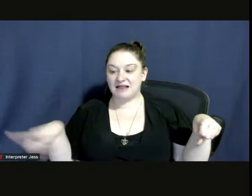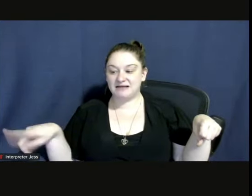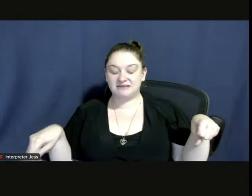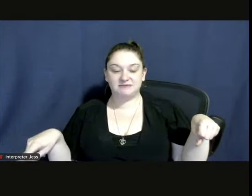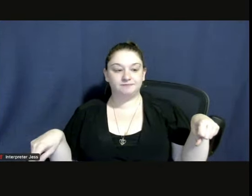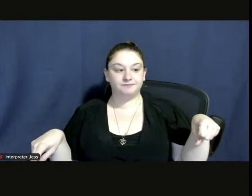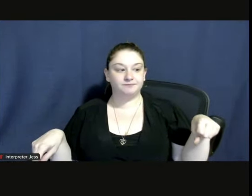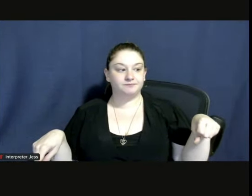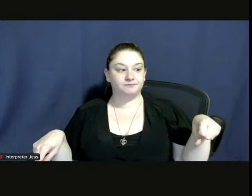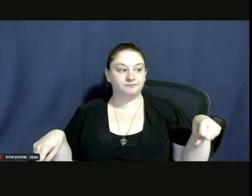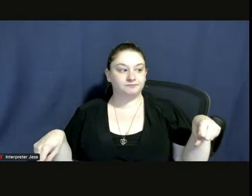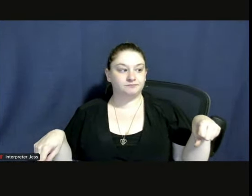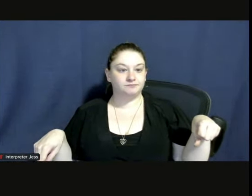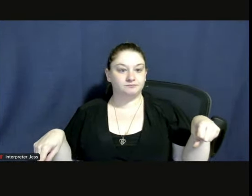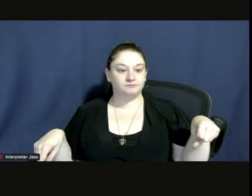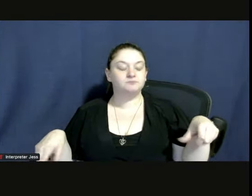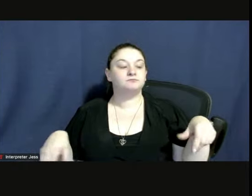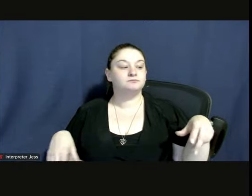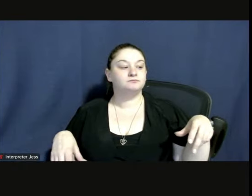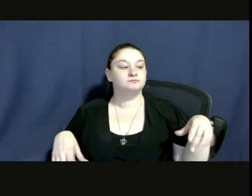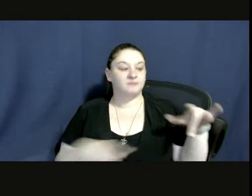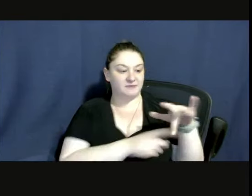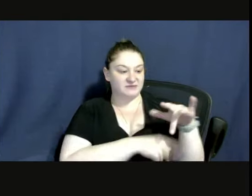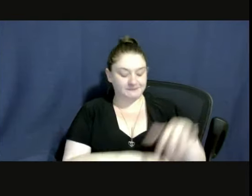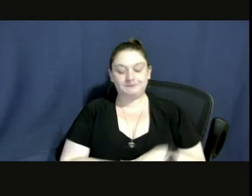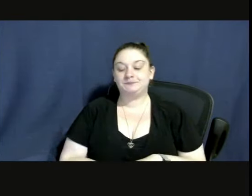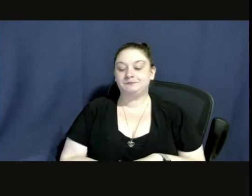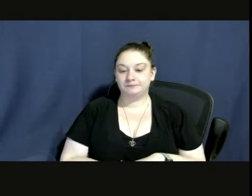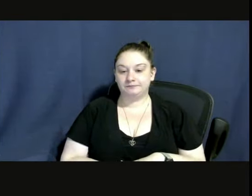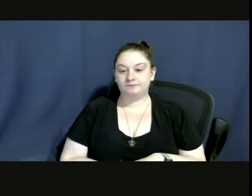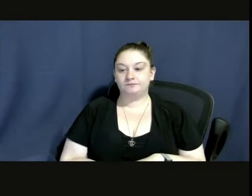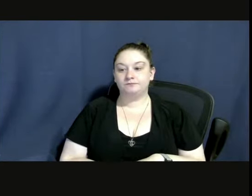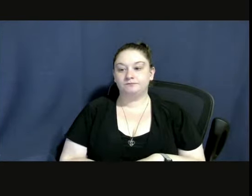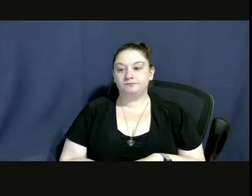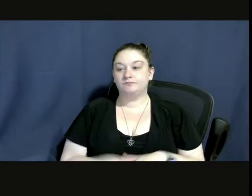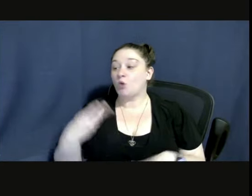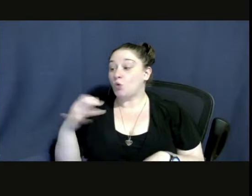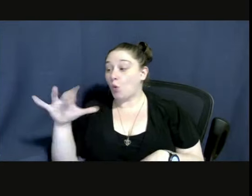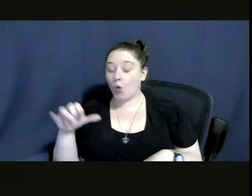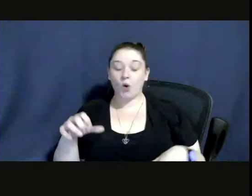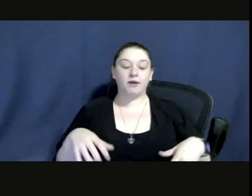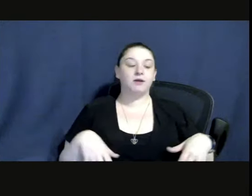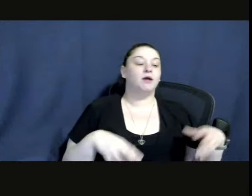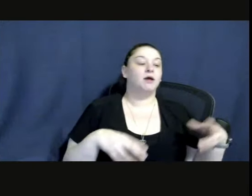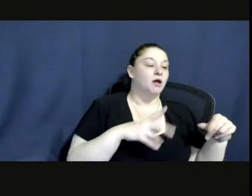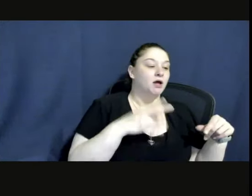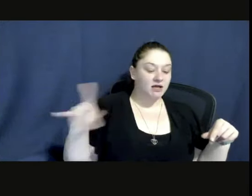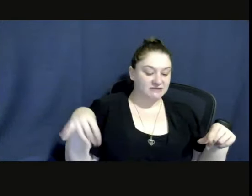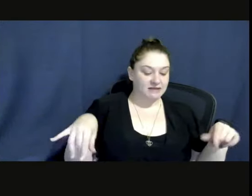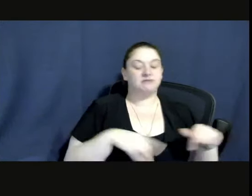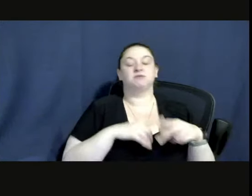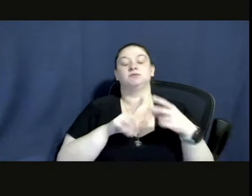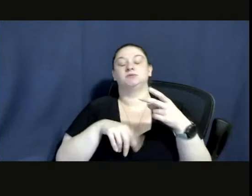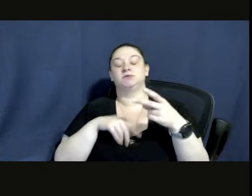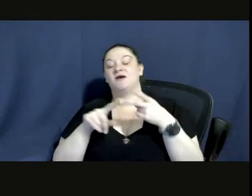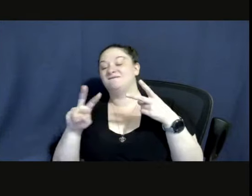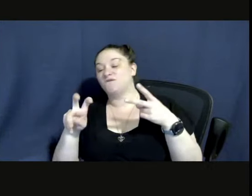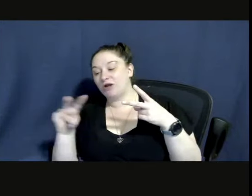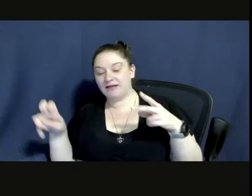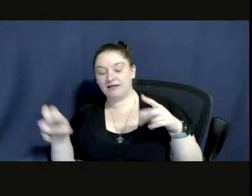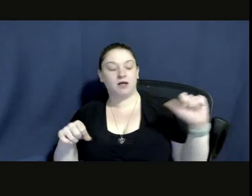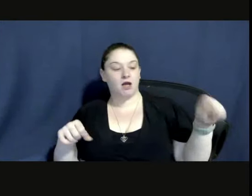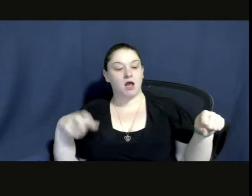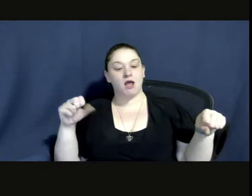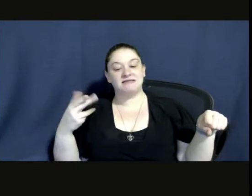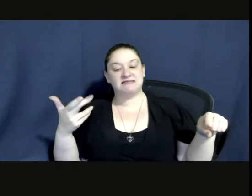Oh, sorry. He said aye. Sorry, I have bad hearing. Counselor Hoy's absent. Counselor Norvick. Aye. Counselor Barney. Aye. Counselor Stapleton. Aye. Mayor